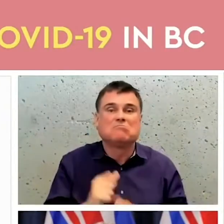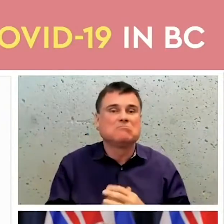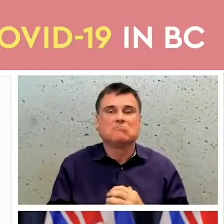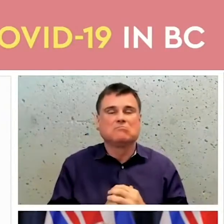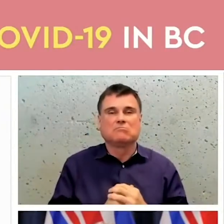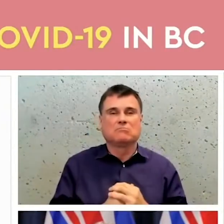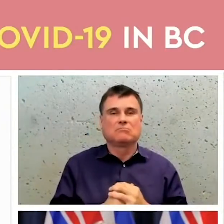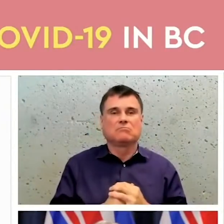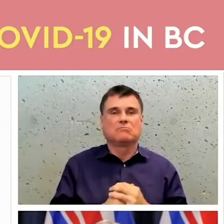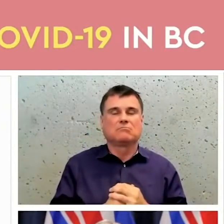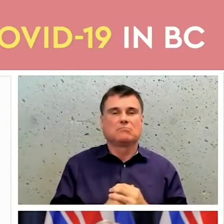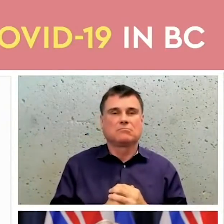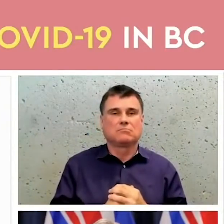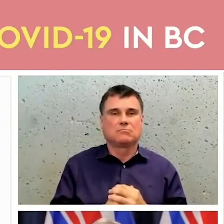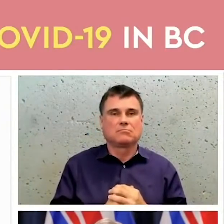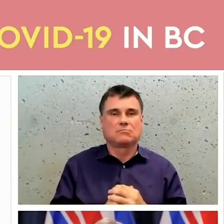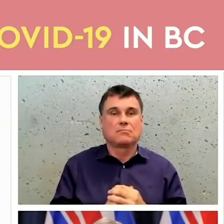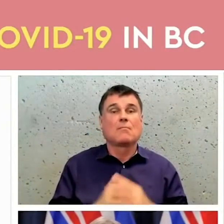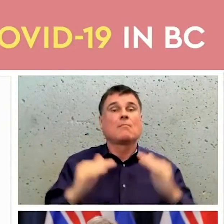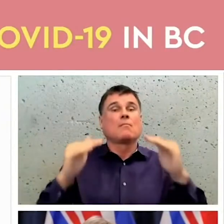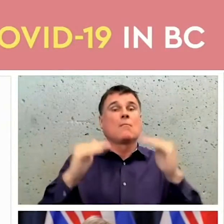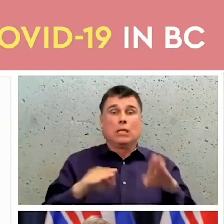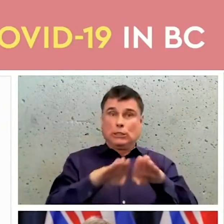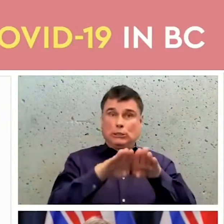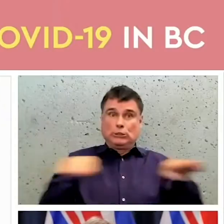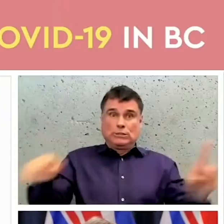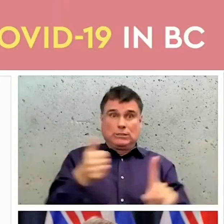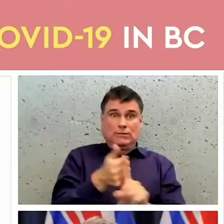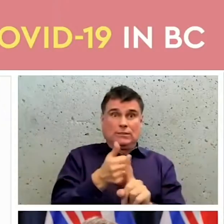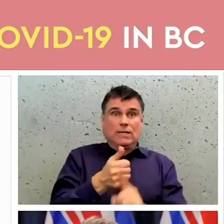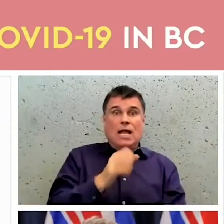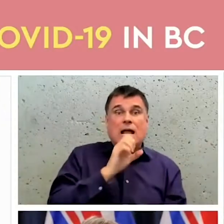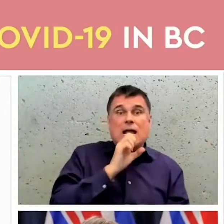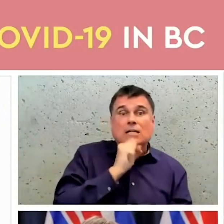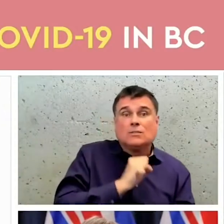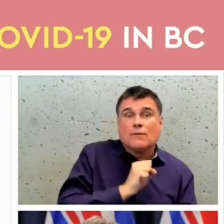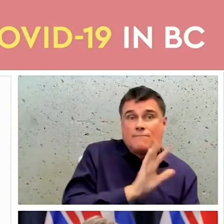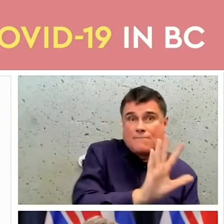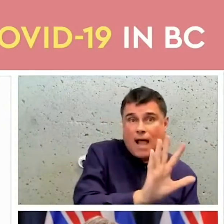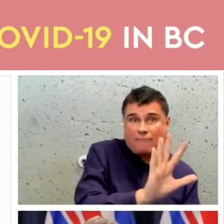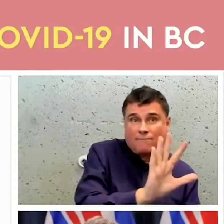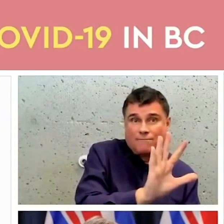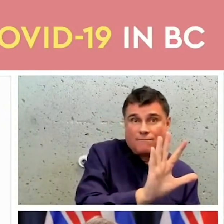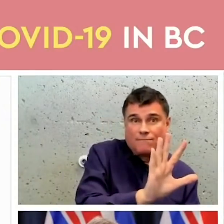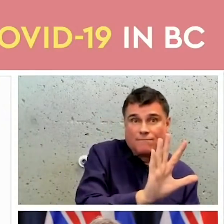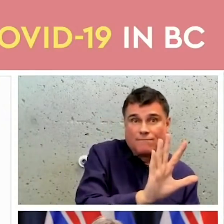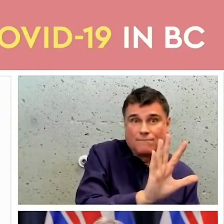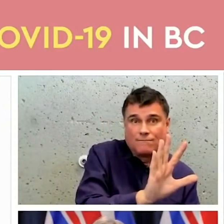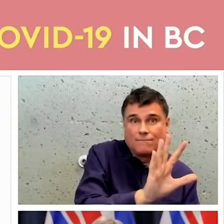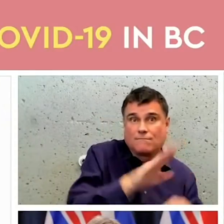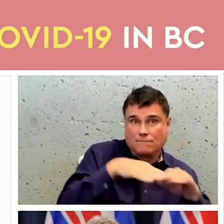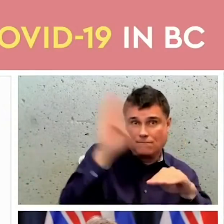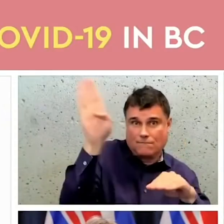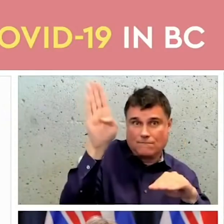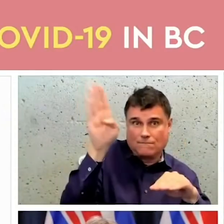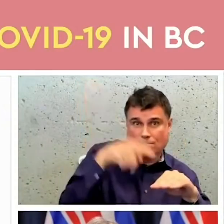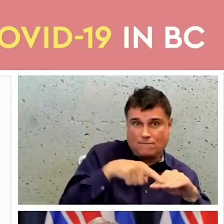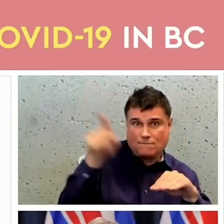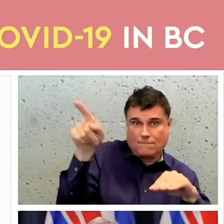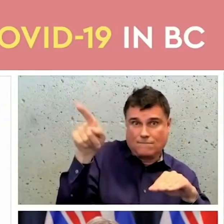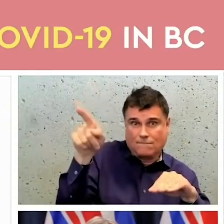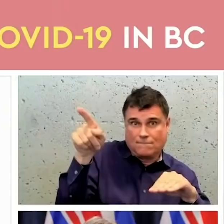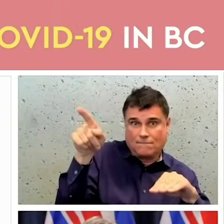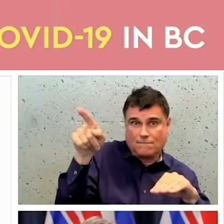eligible for the vaccine. And now 11-year-olds will receive the pediatric vaccination until they